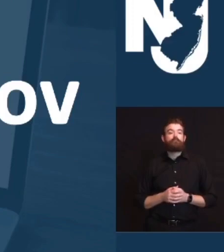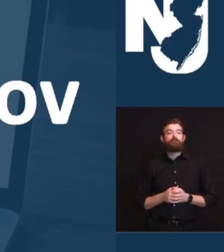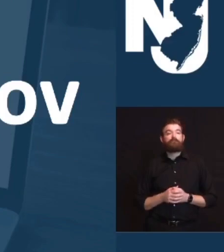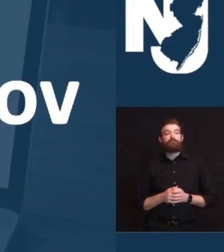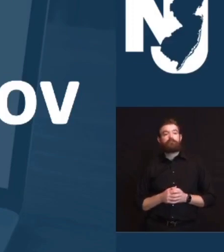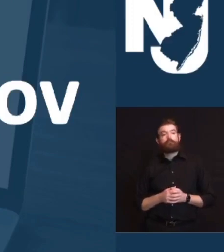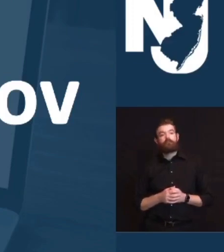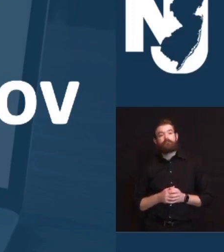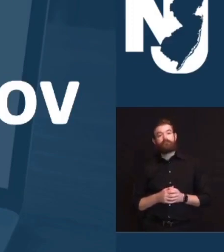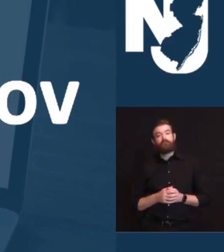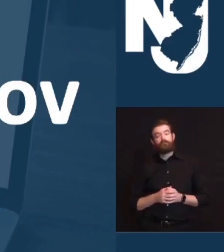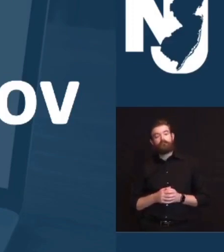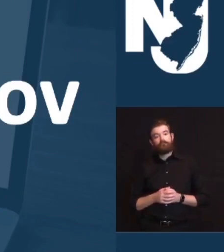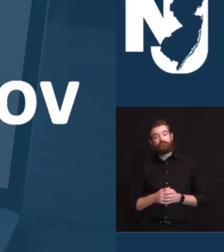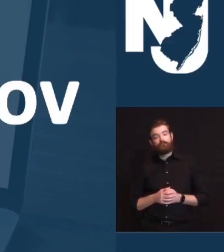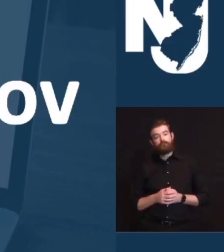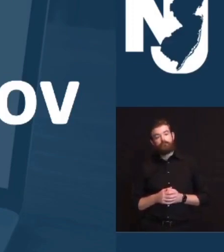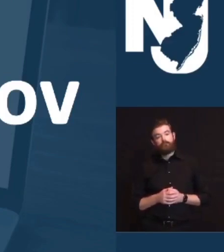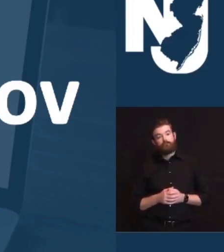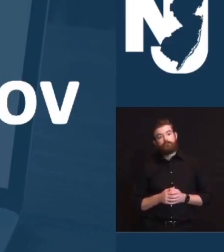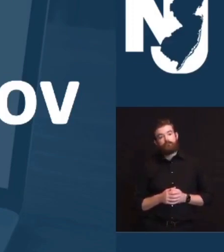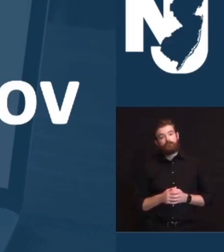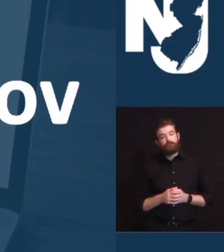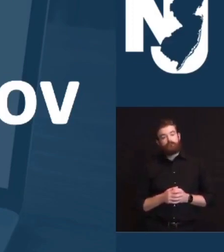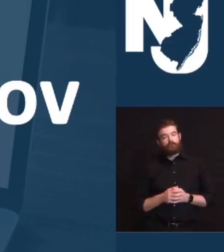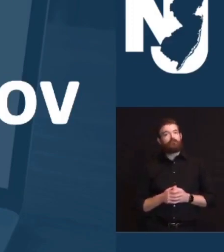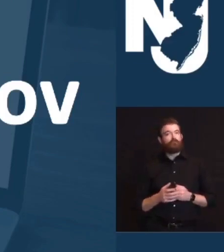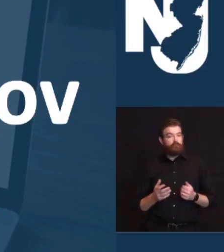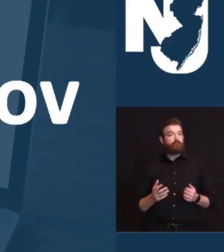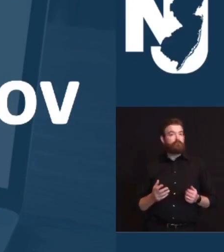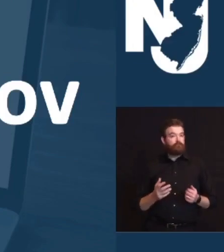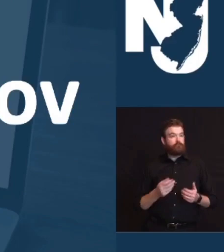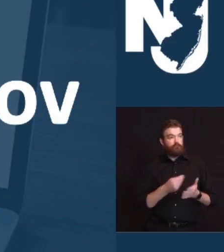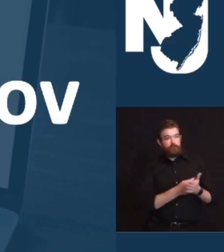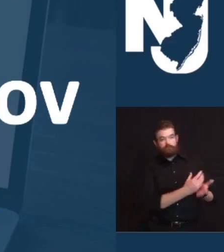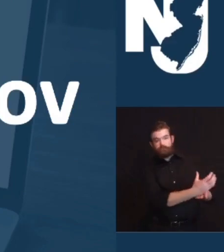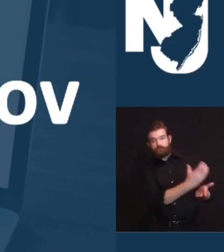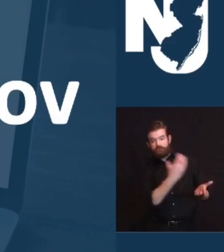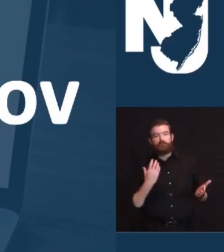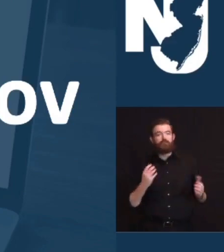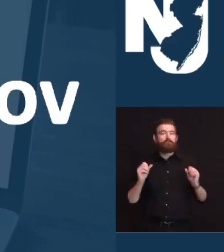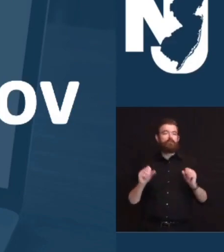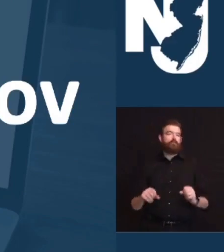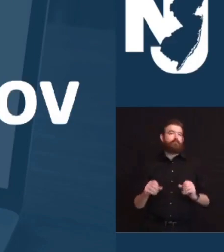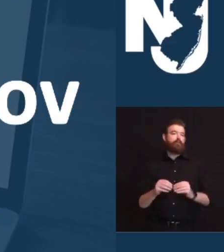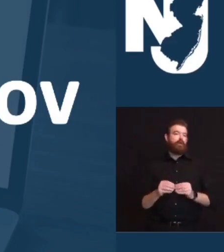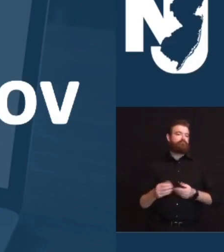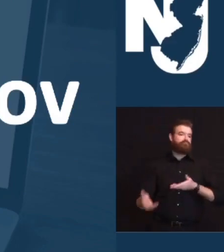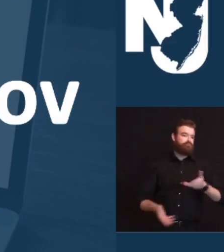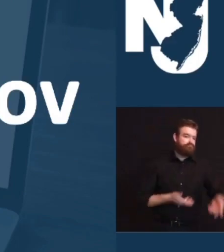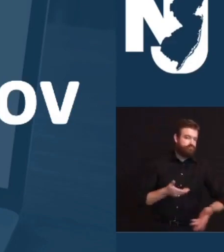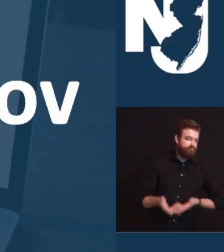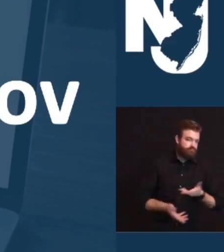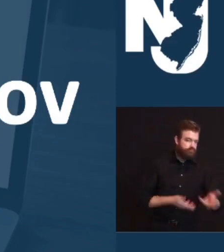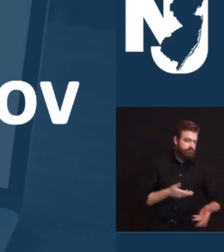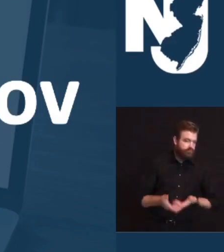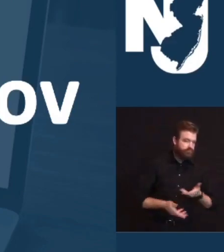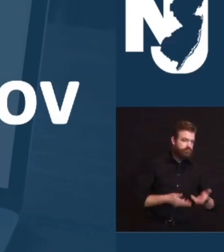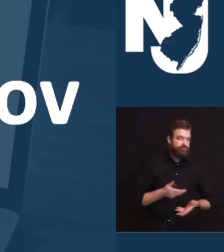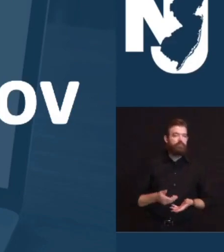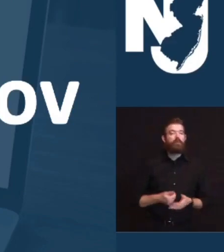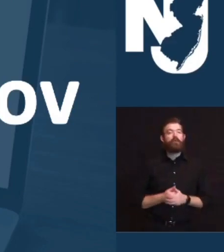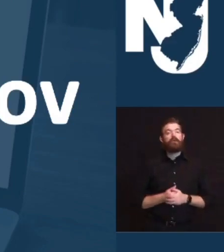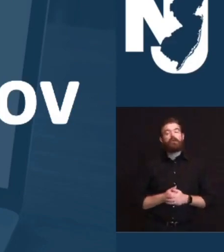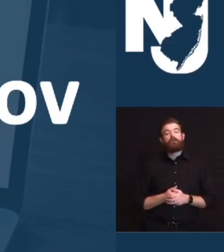Jersey, the hires as well as the suppliers. And if that weren't good enough, they then challenged the rest of the corporate community to come up with